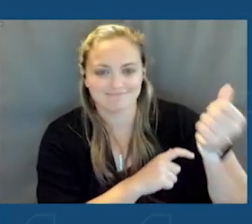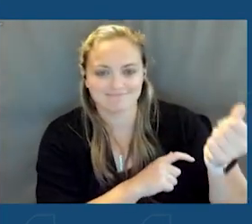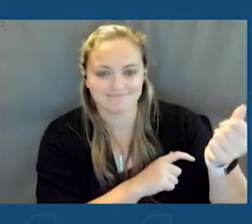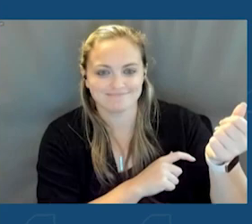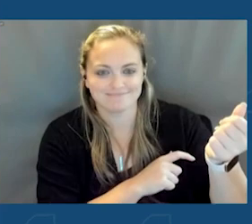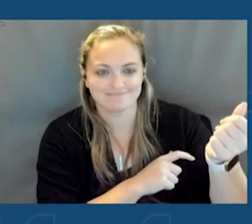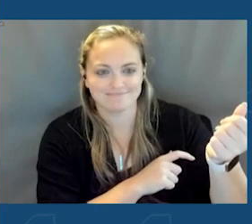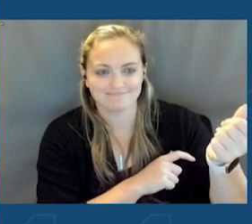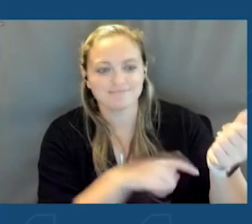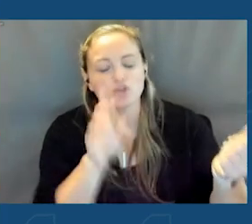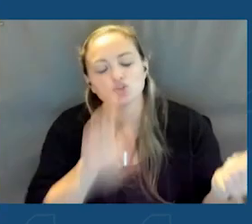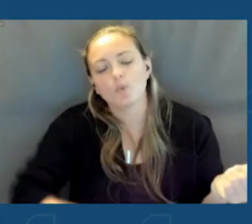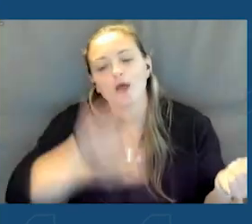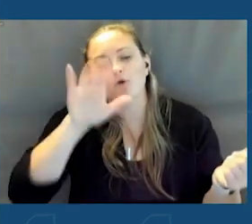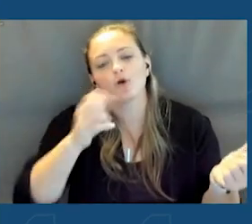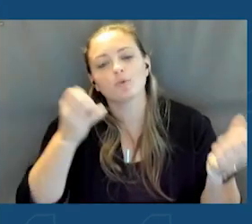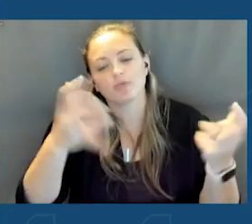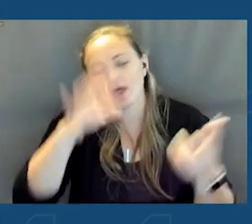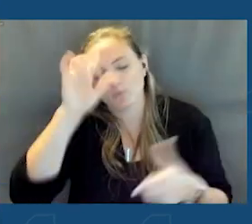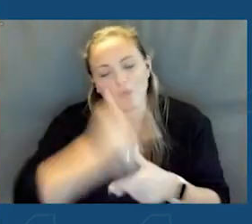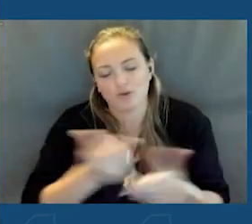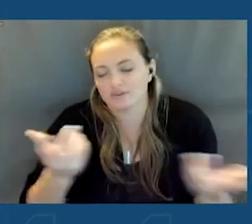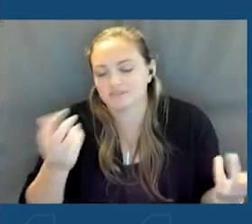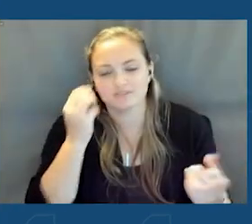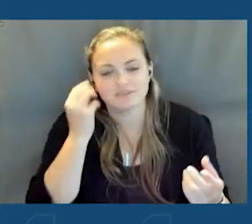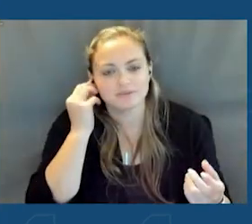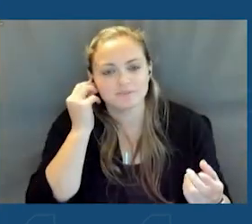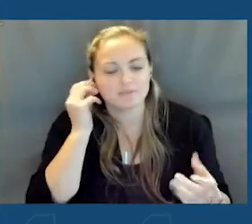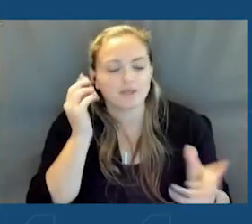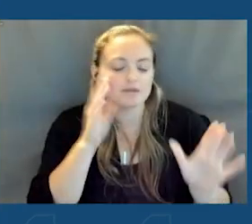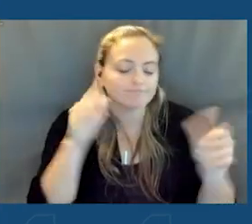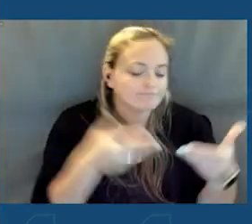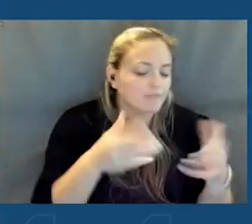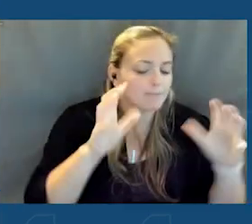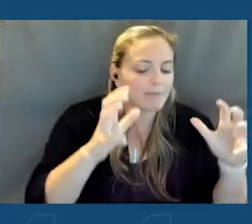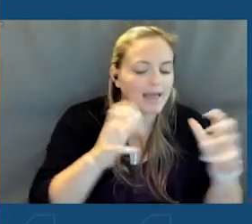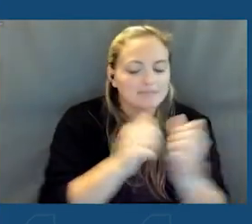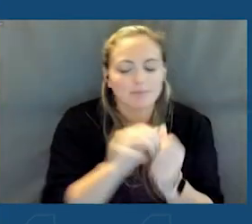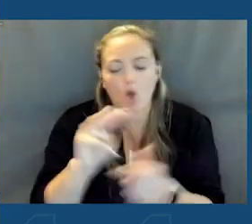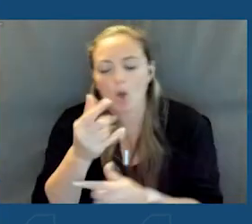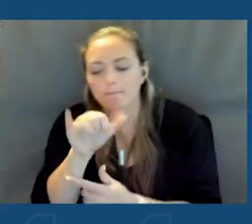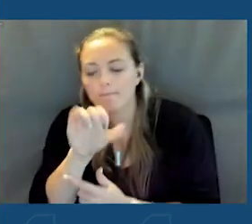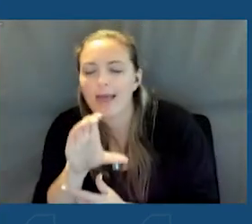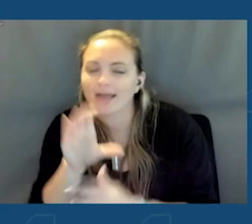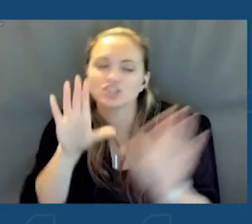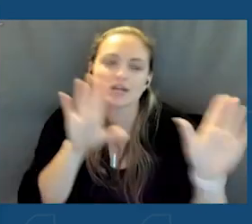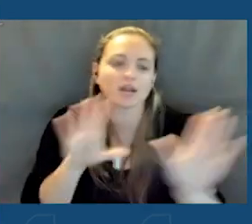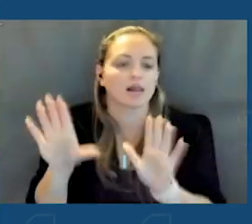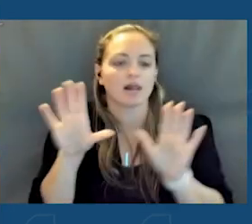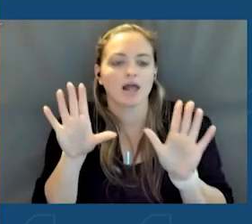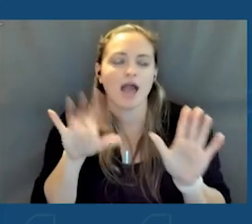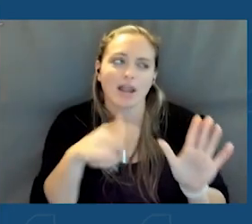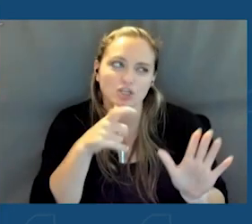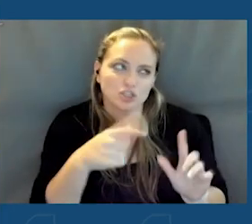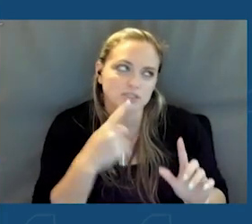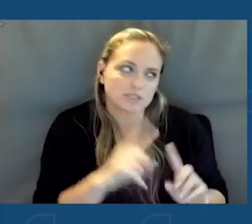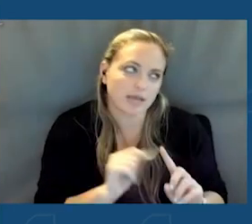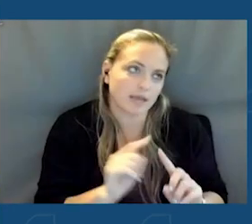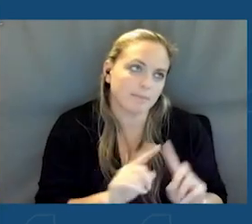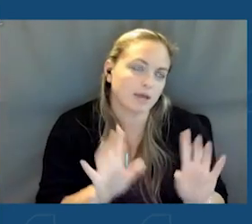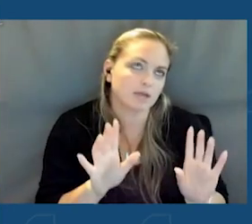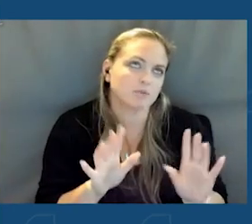I grew up with a bunch of brothers. It's all about basketball. It's all about Magic. And I shouldn't say this, and I won't. Well, maybe I will.